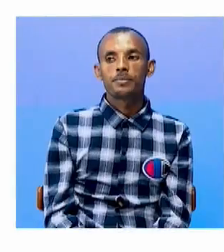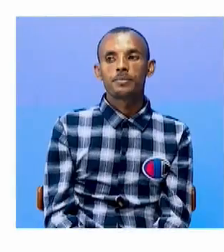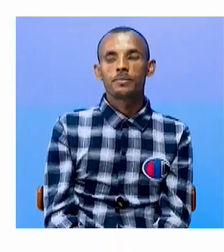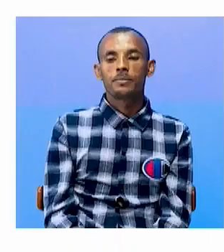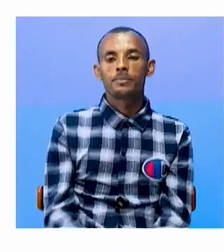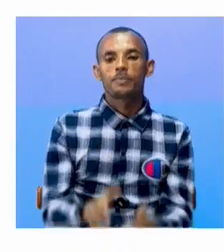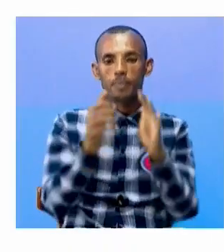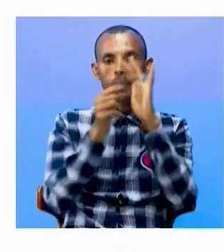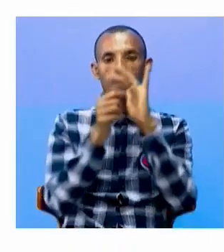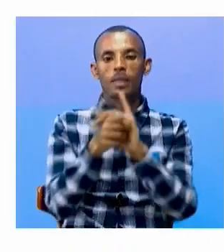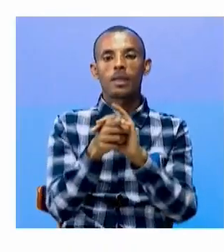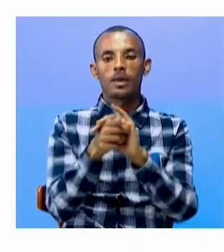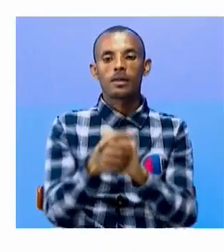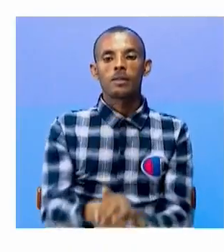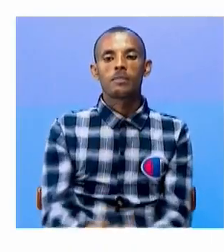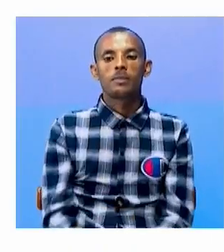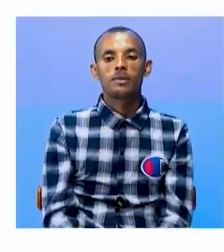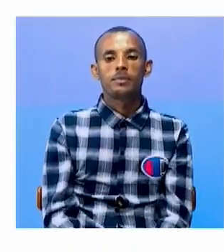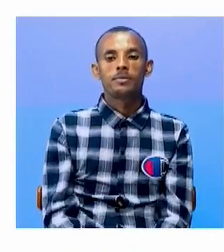Example.